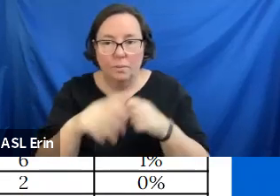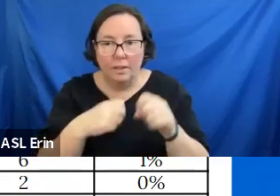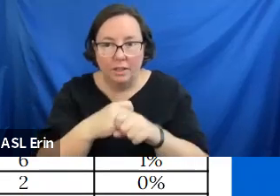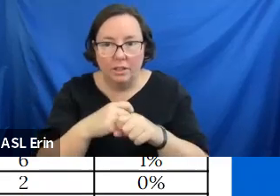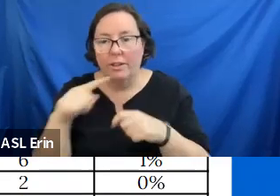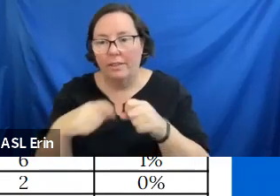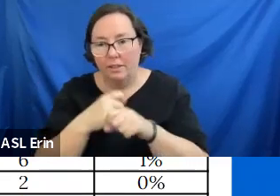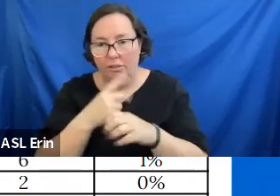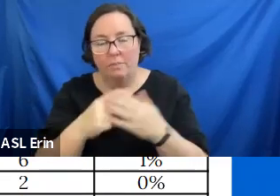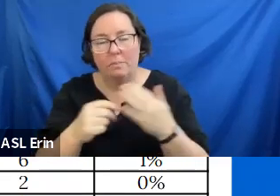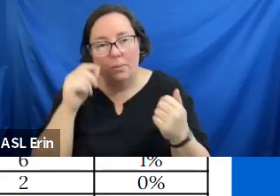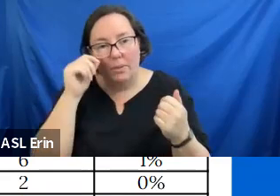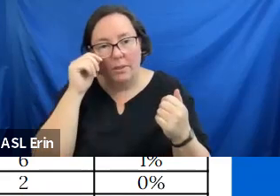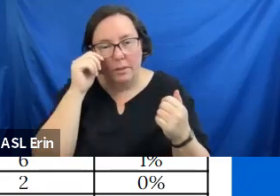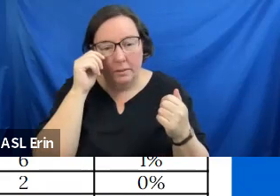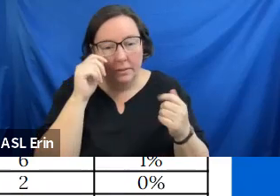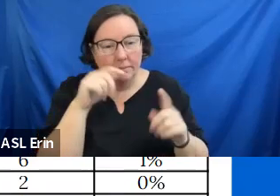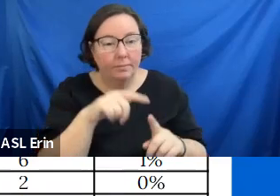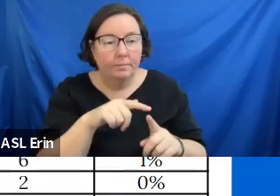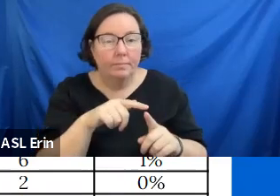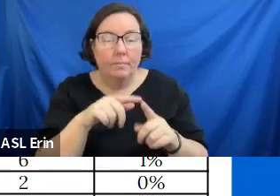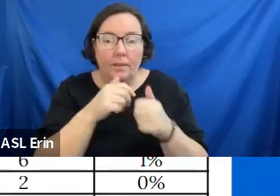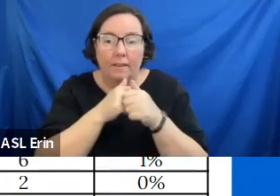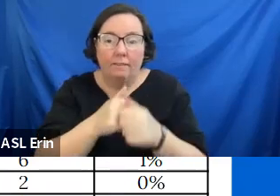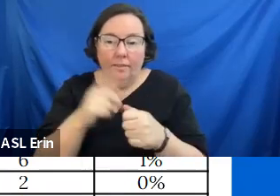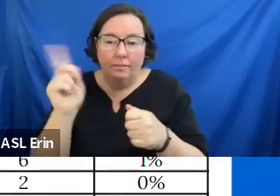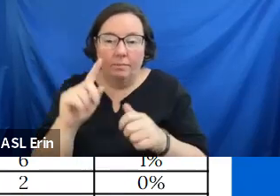school year's process by zip code.